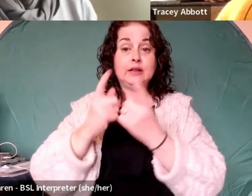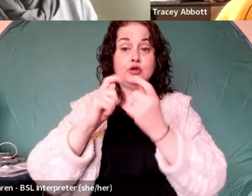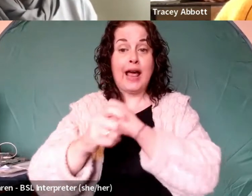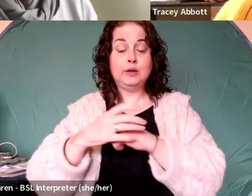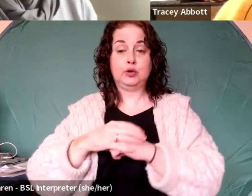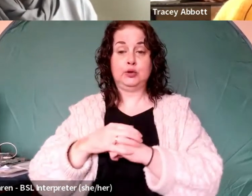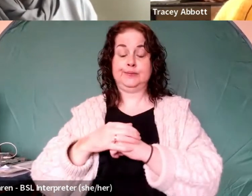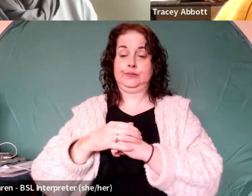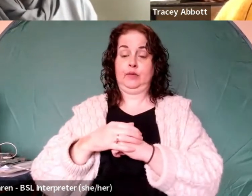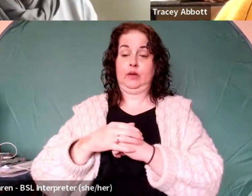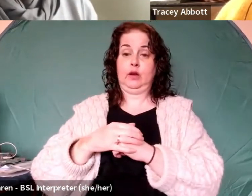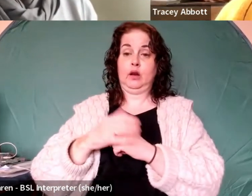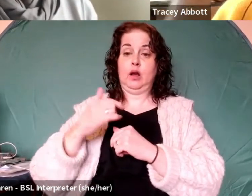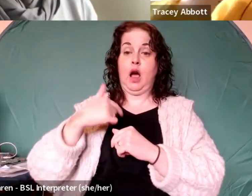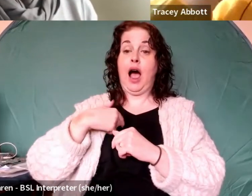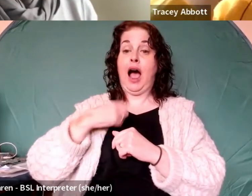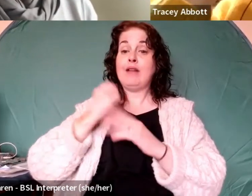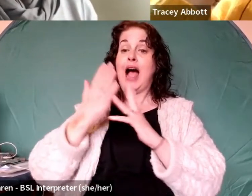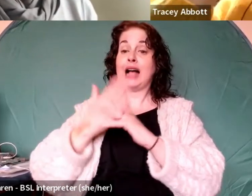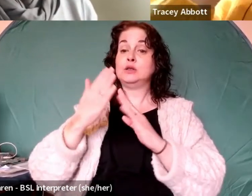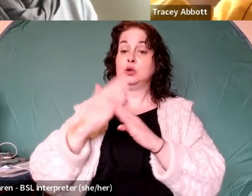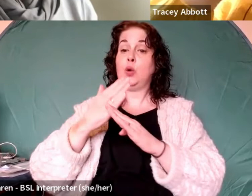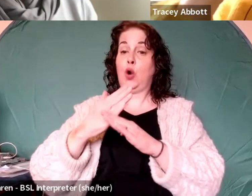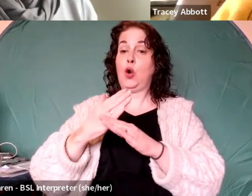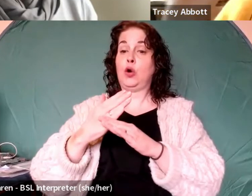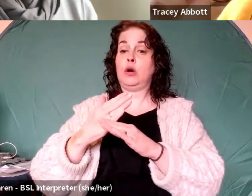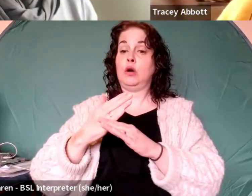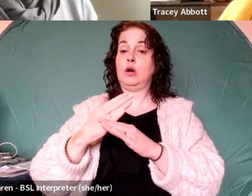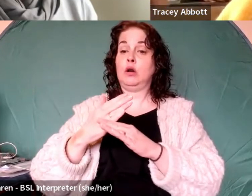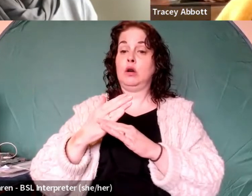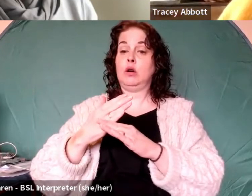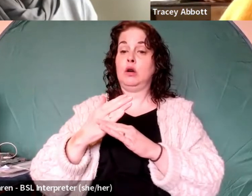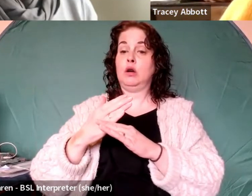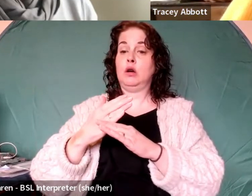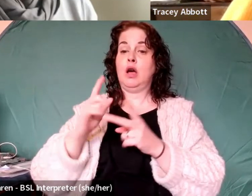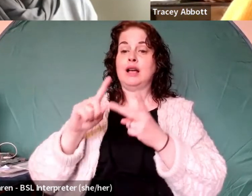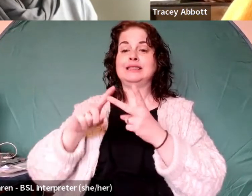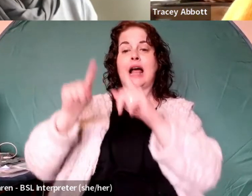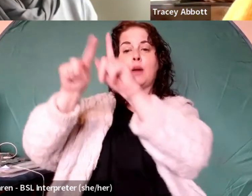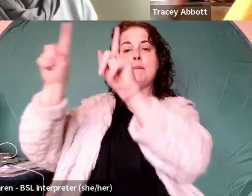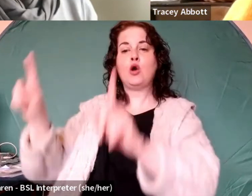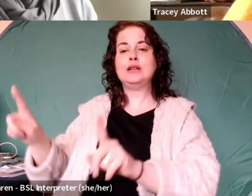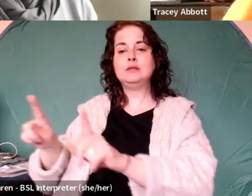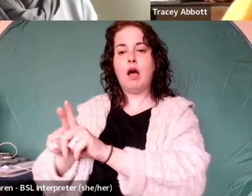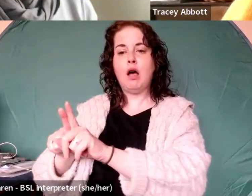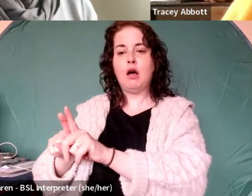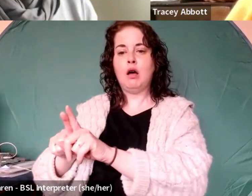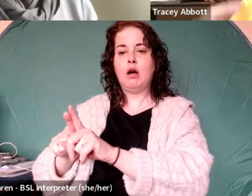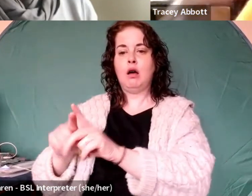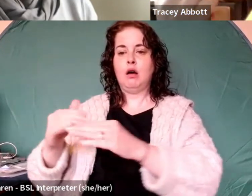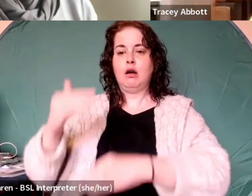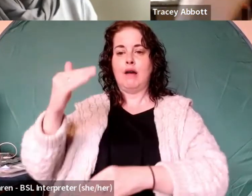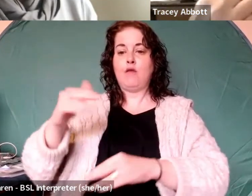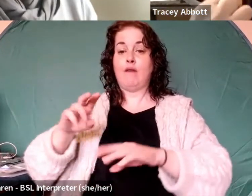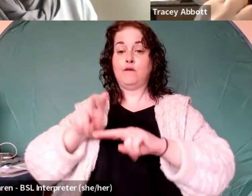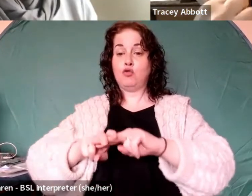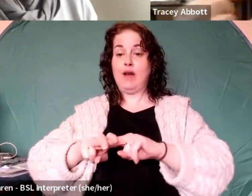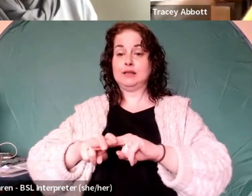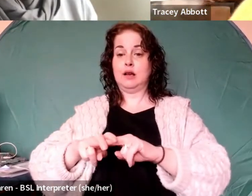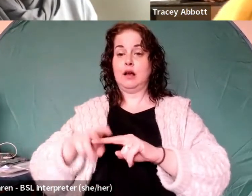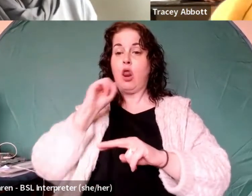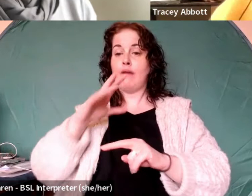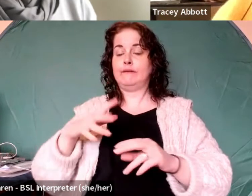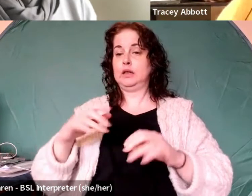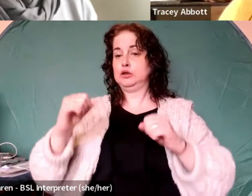For example, I've got access to work to, I've got a second monitor, I've got monitor stands, I've got a footrest, I've got a lovely